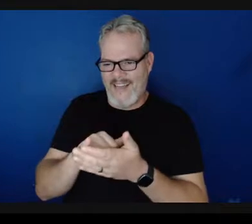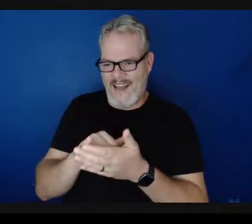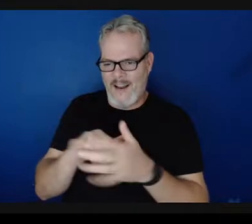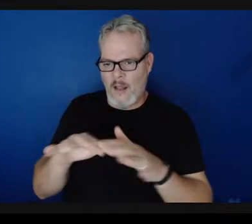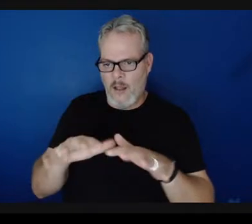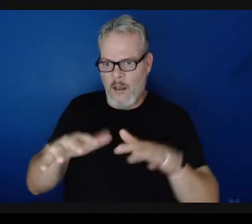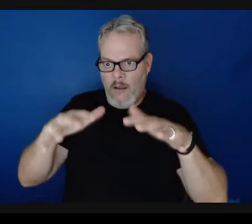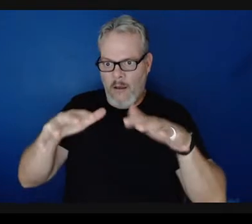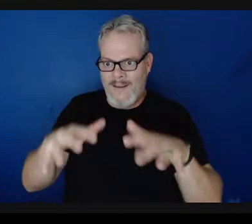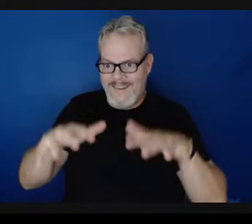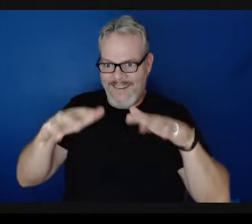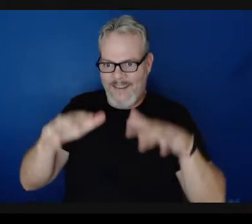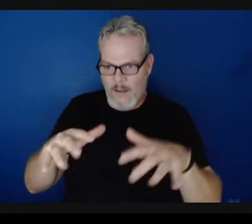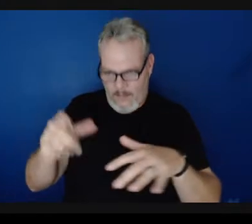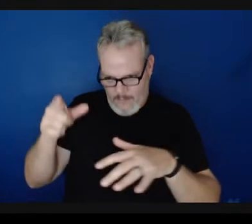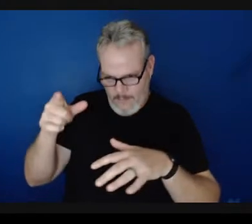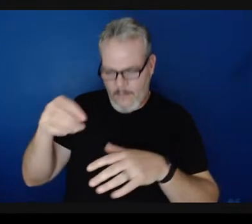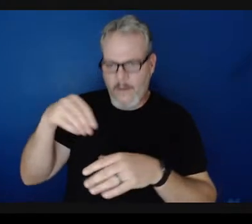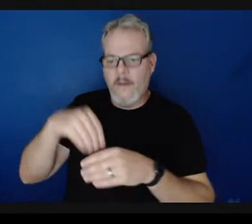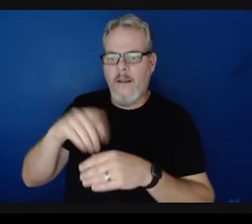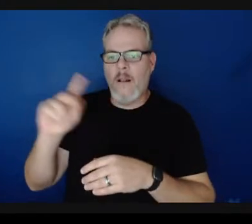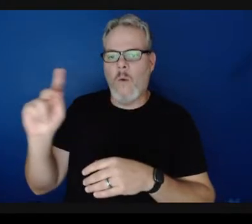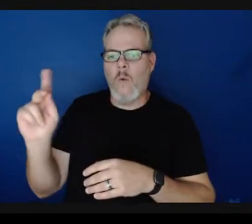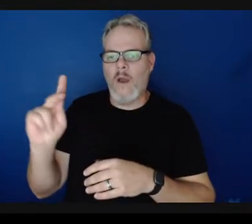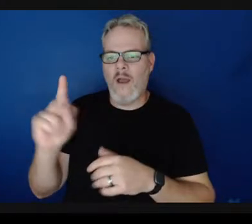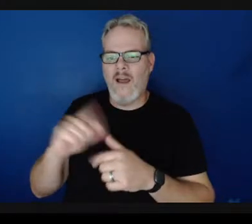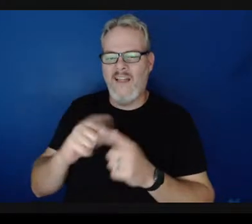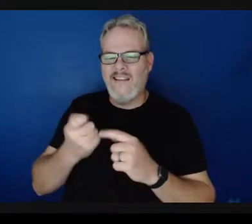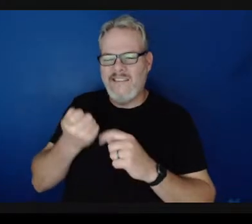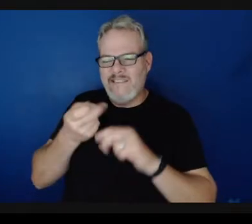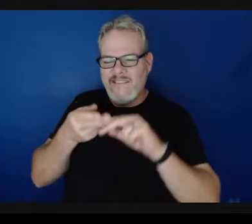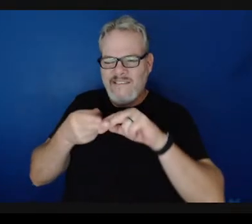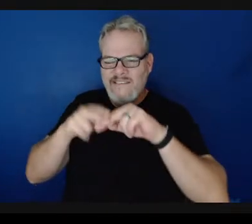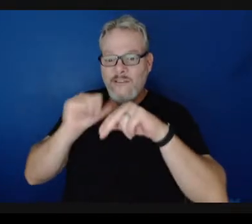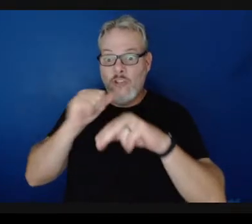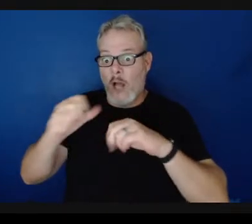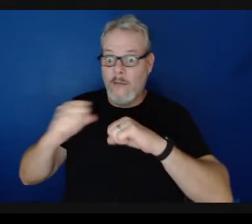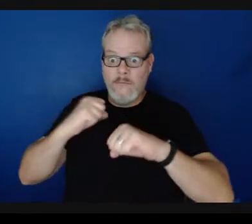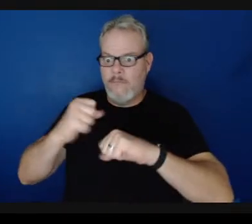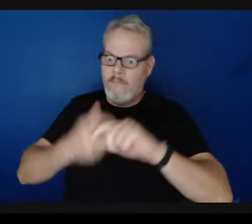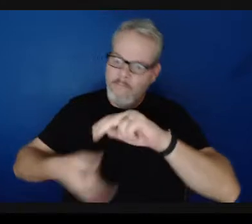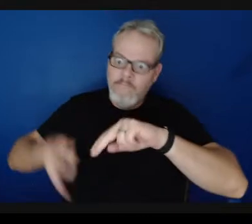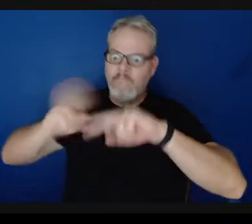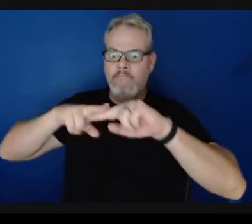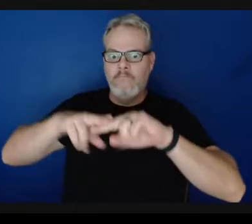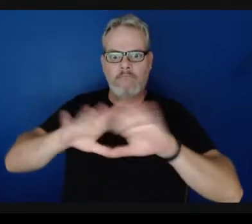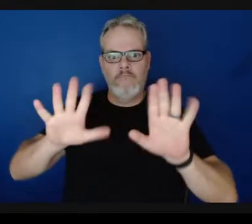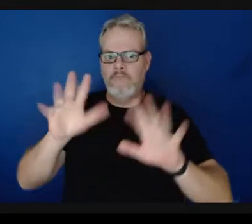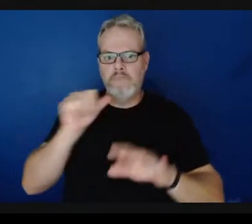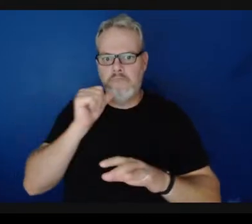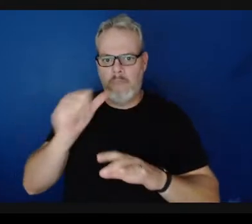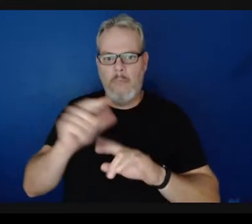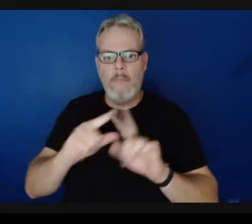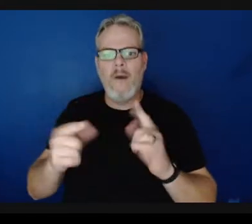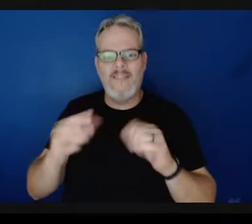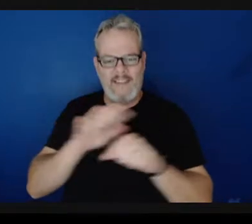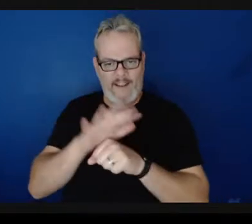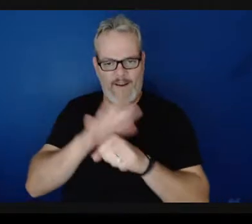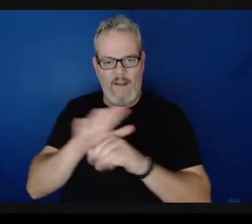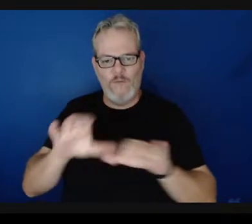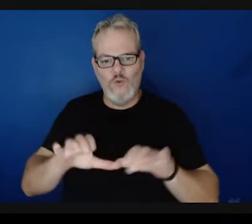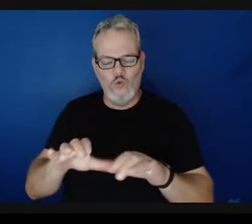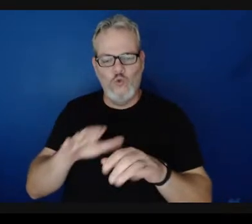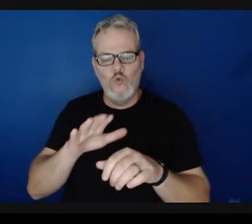Kilauea, and slightly more elevated, not super elevated, but enough for them to switch back to their daily updates from